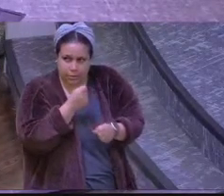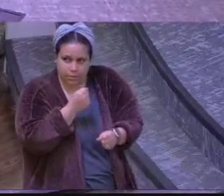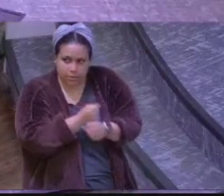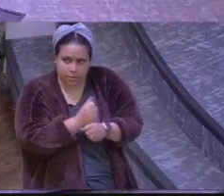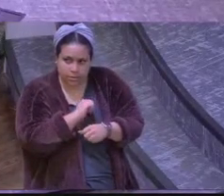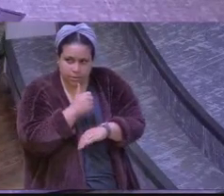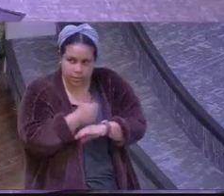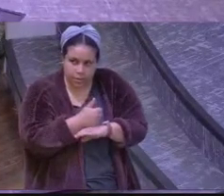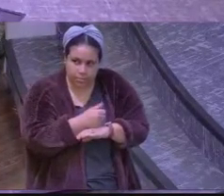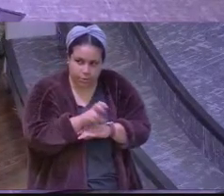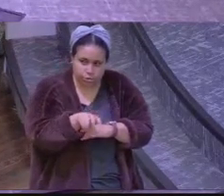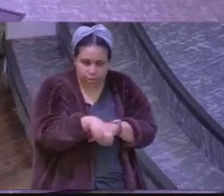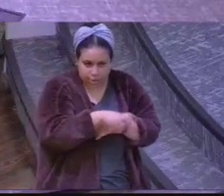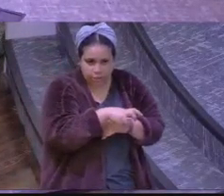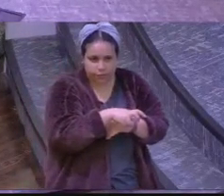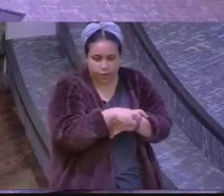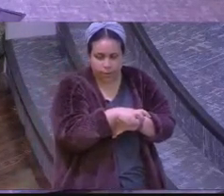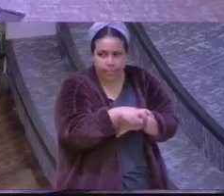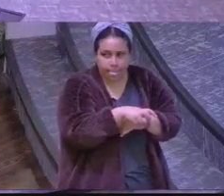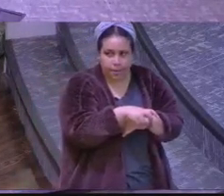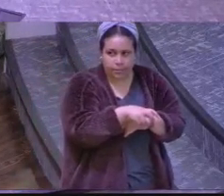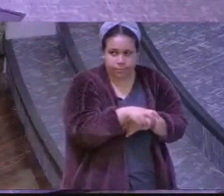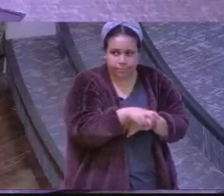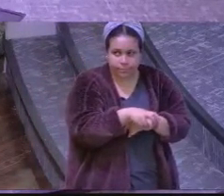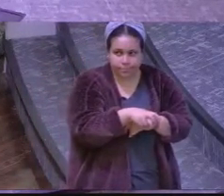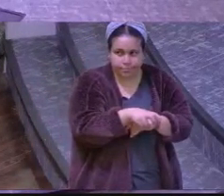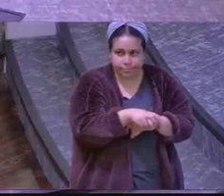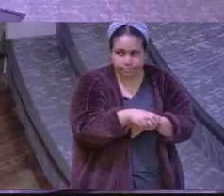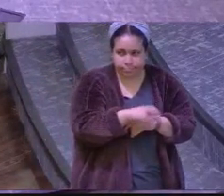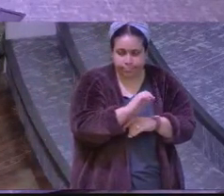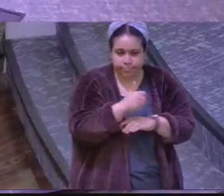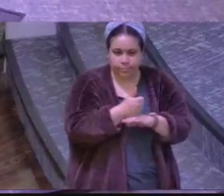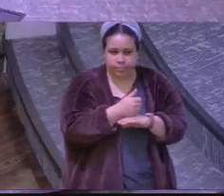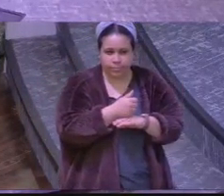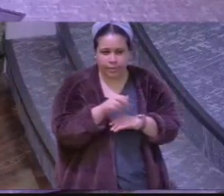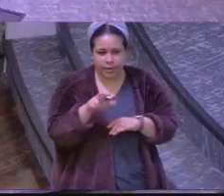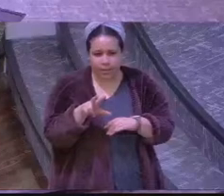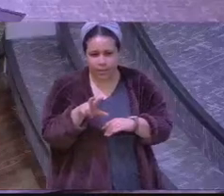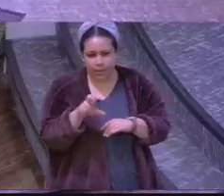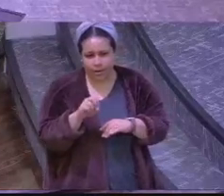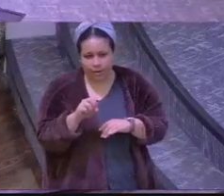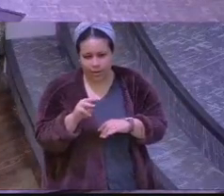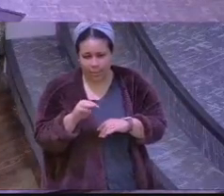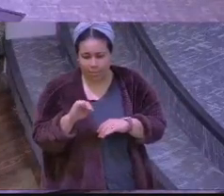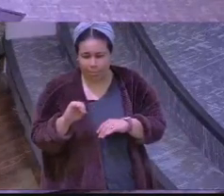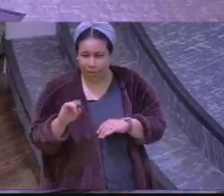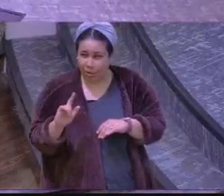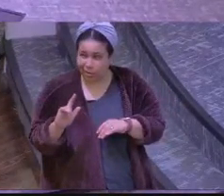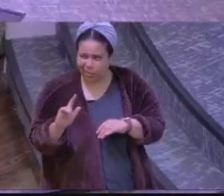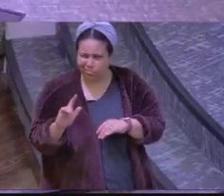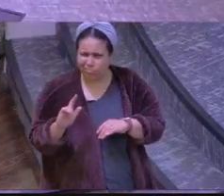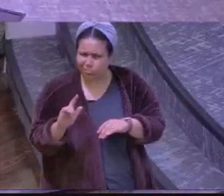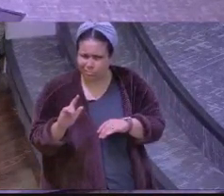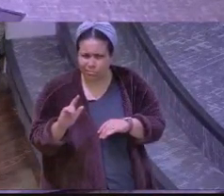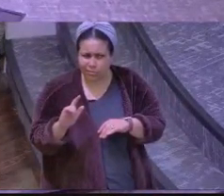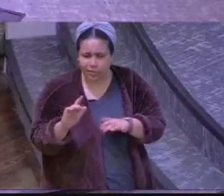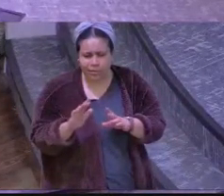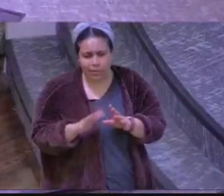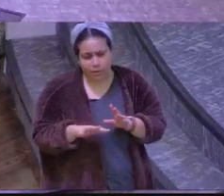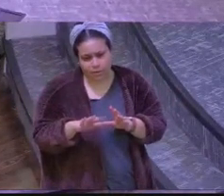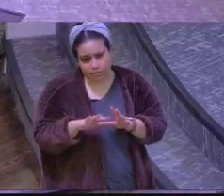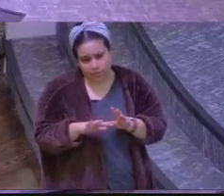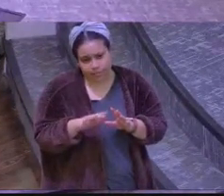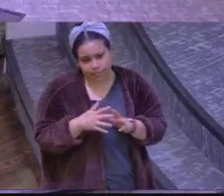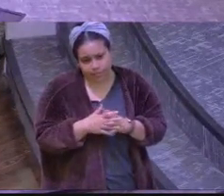budget and just stuck with it. And then they built that up to over $30 million, I think, last time I looked at it. So it's, but I mean,